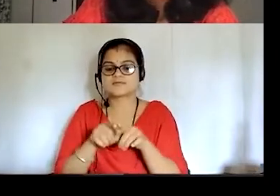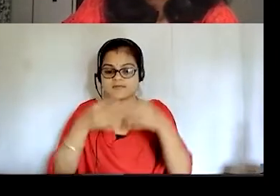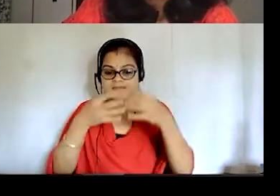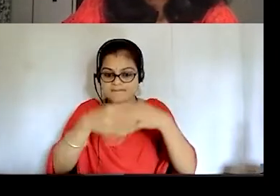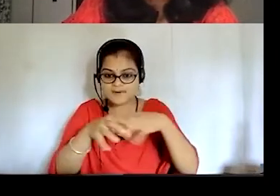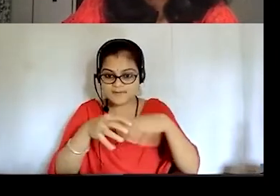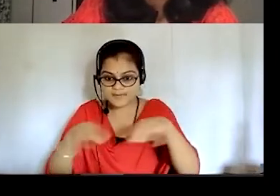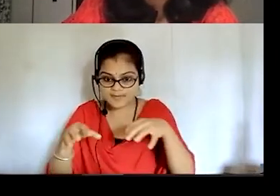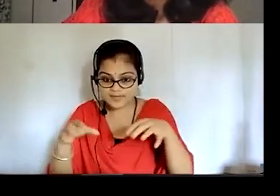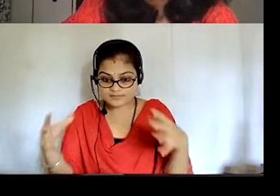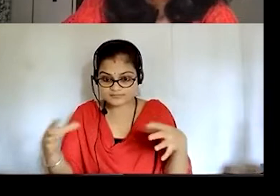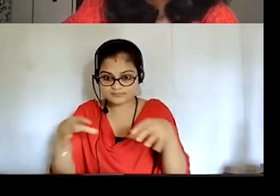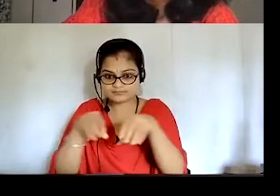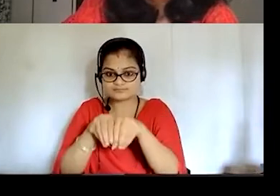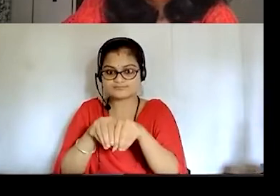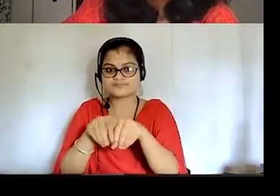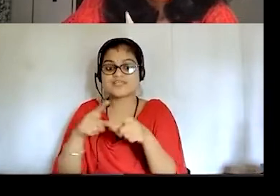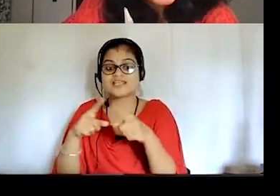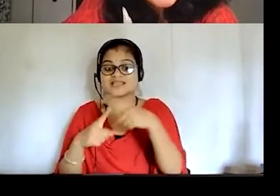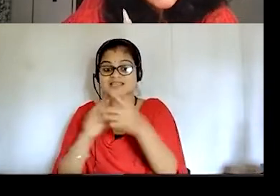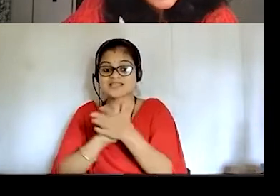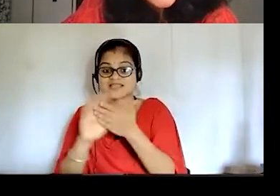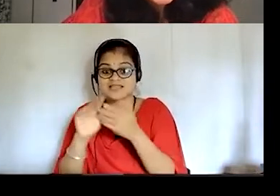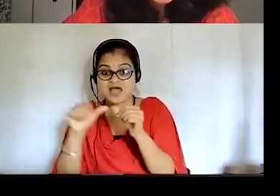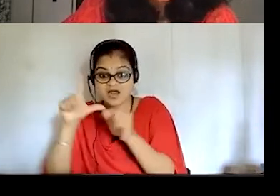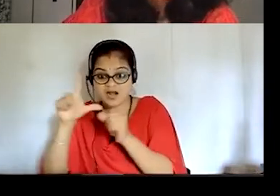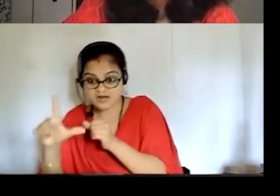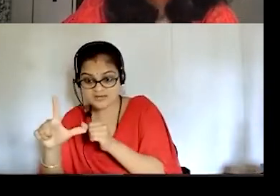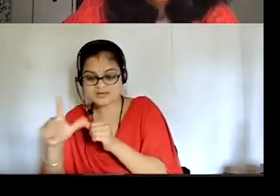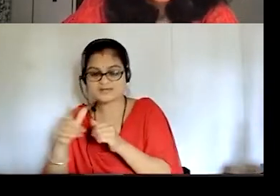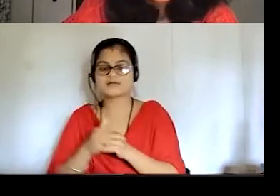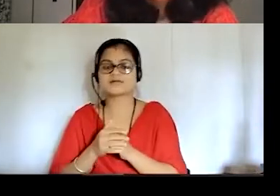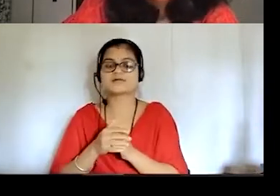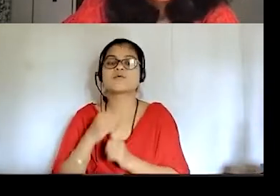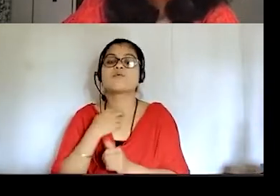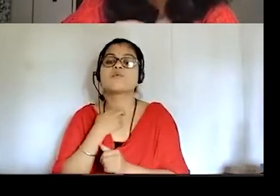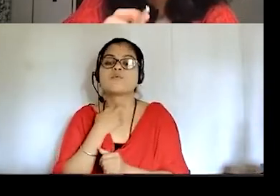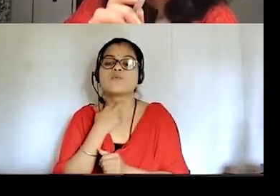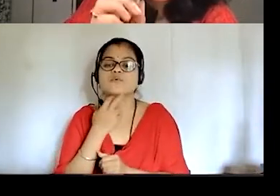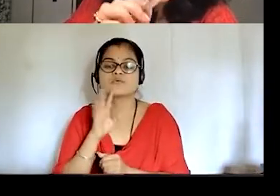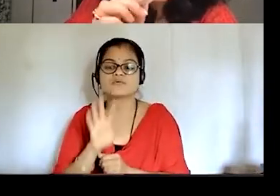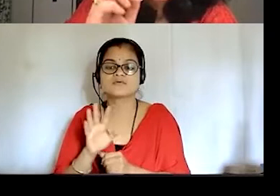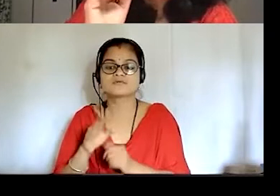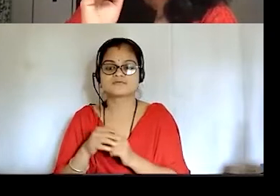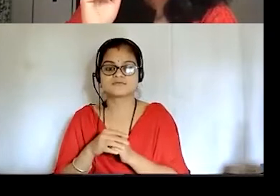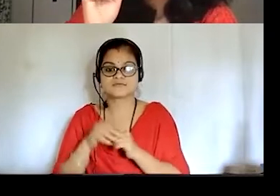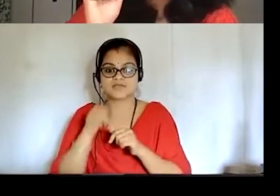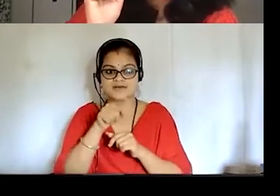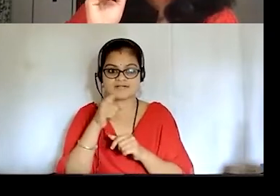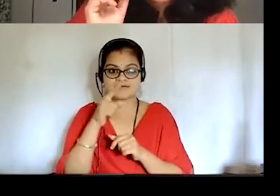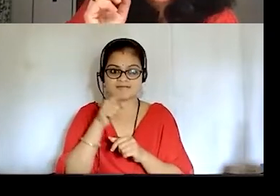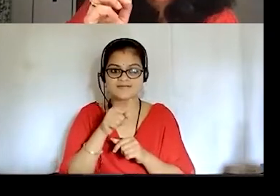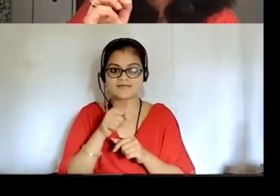subdivisions pertaining to a given tal. It is the vocalist who gives direction. He or she sounds the